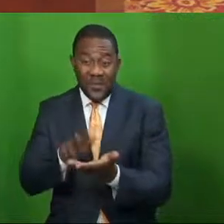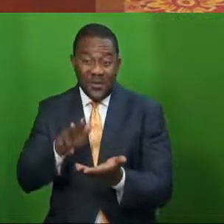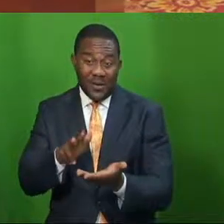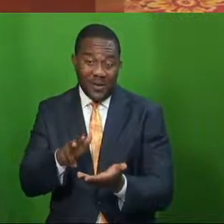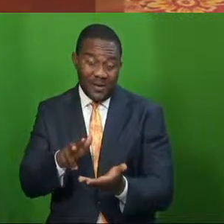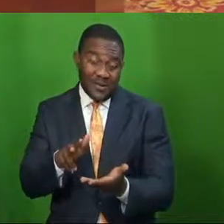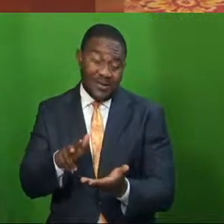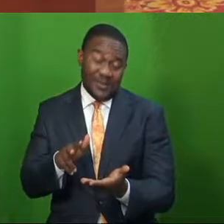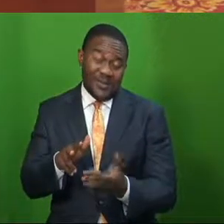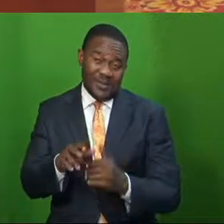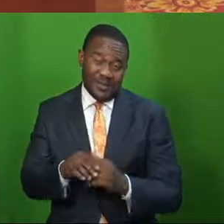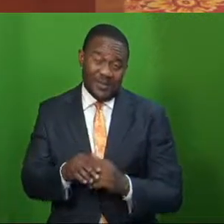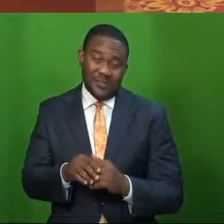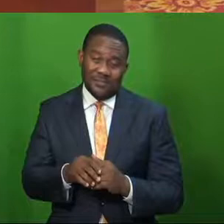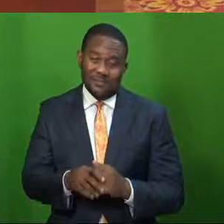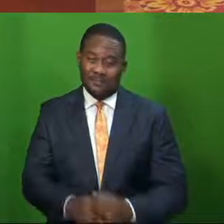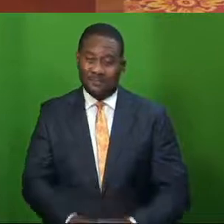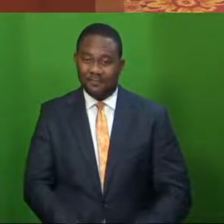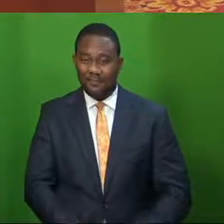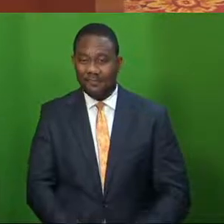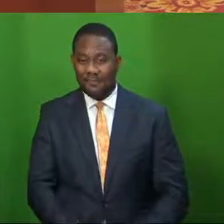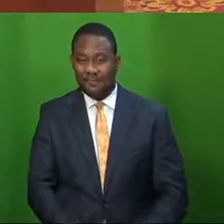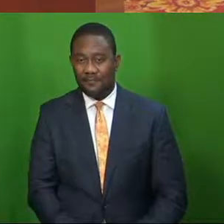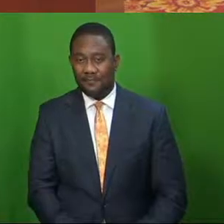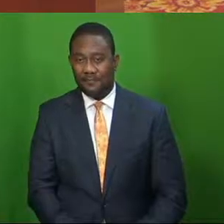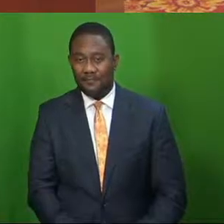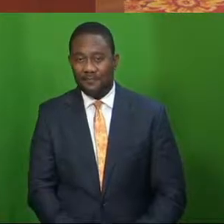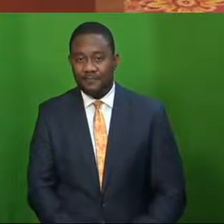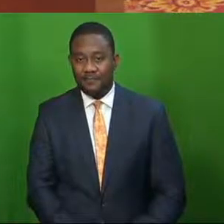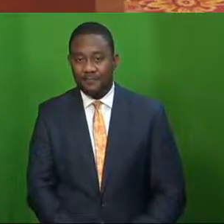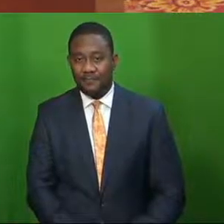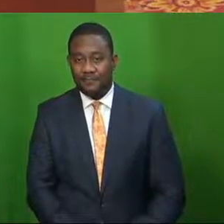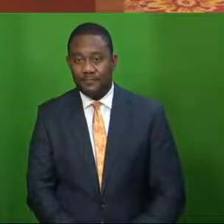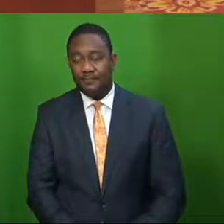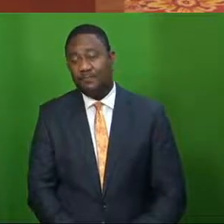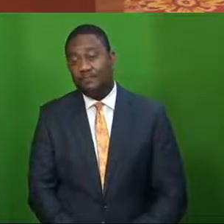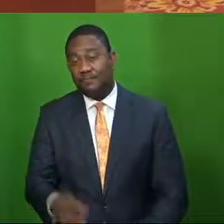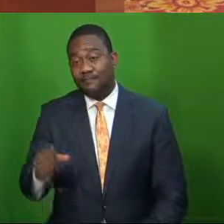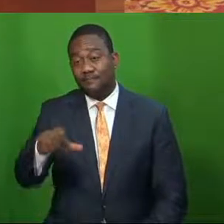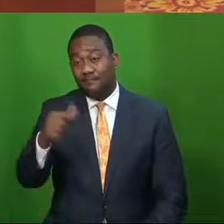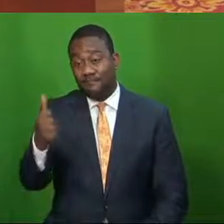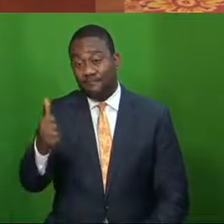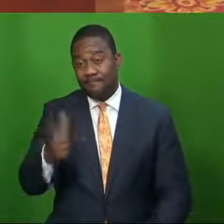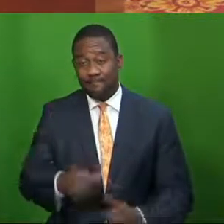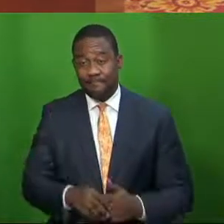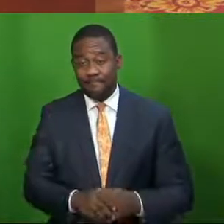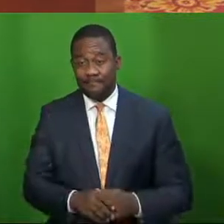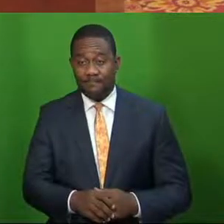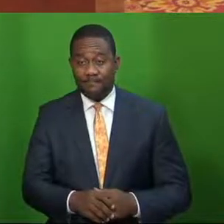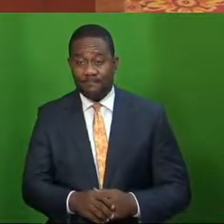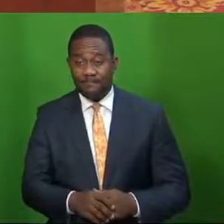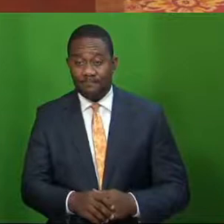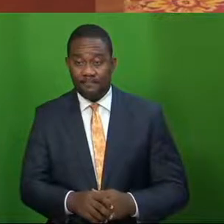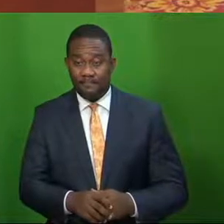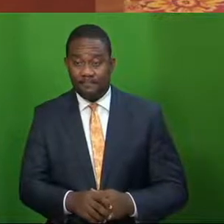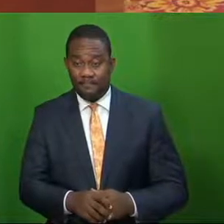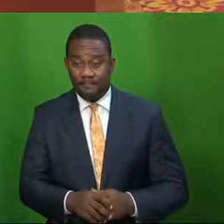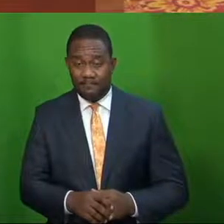of nominees. The Speaker, the other one is questioning